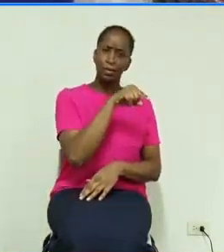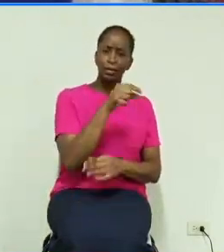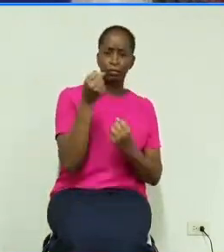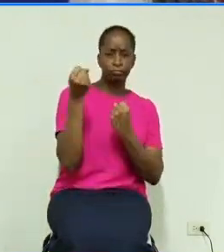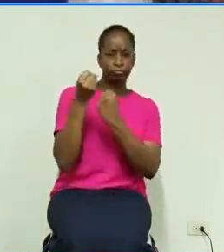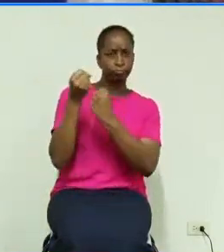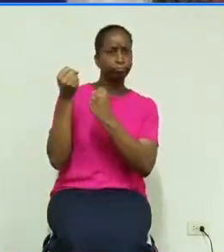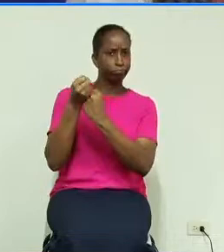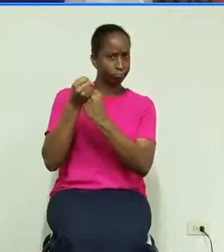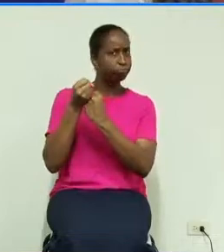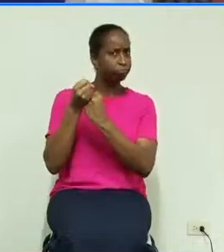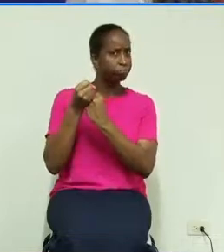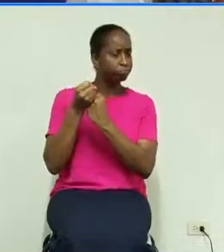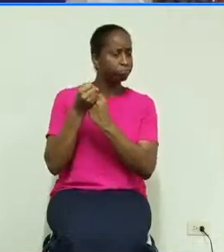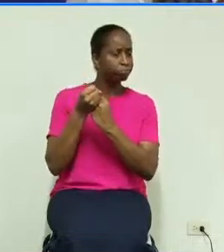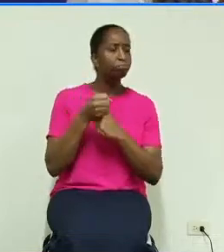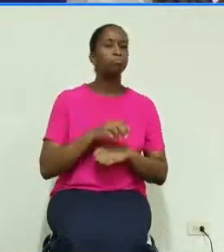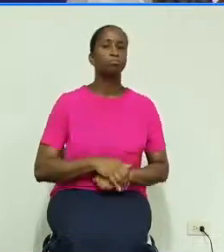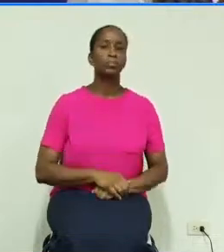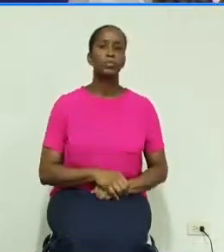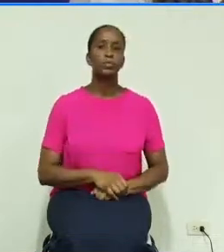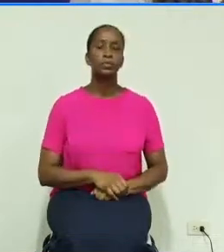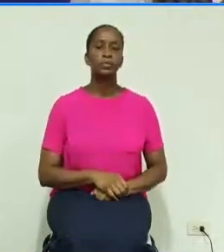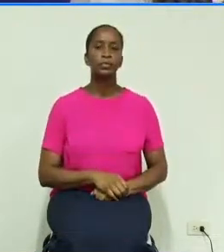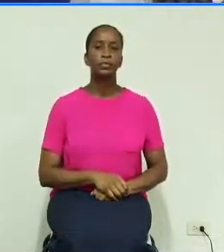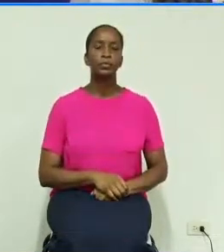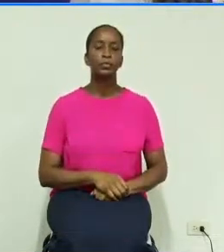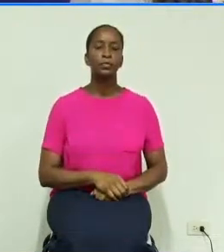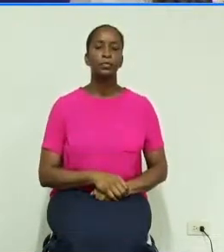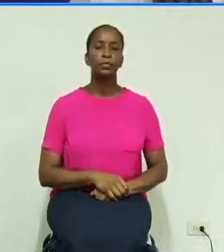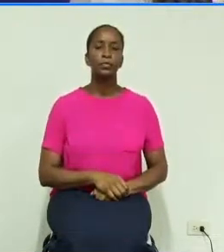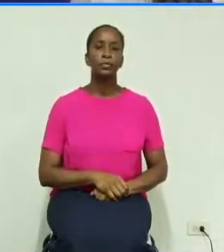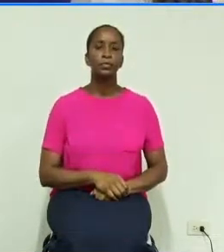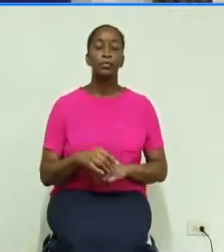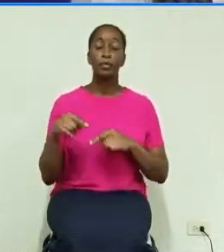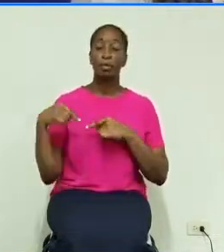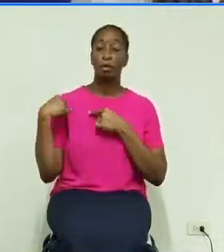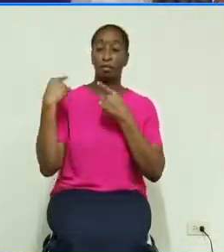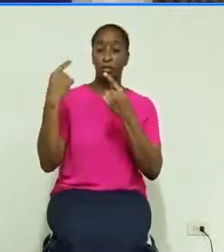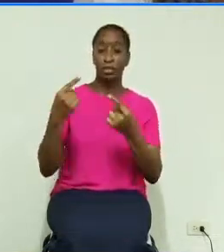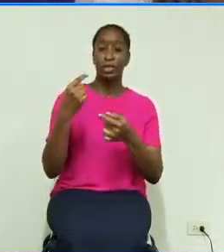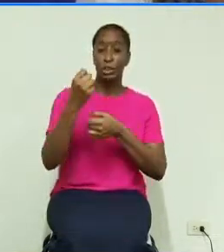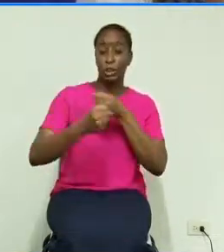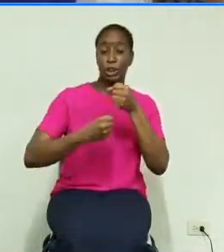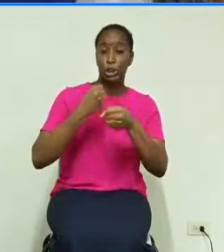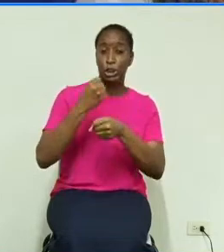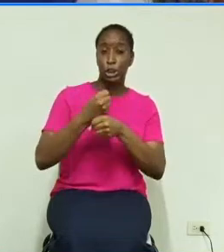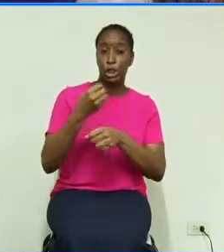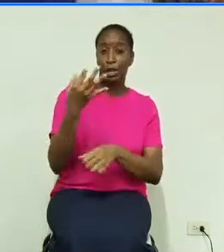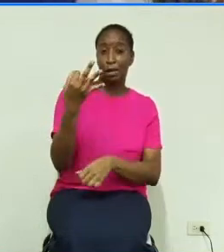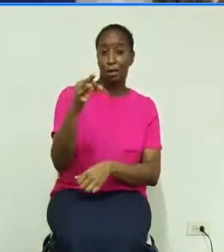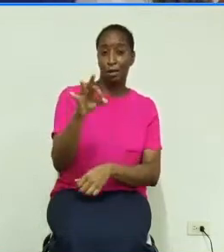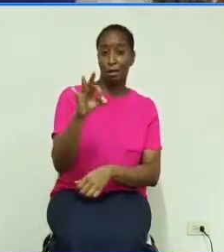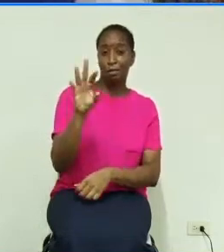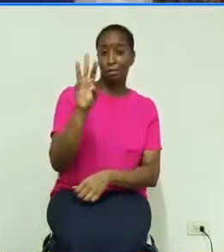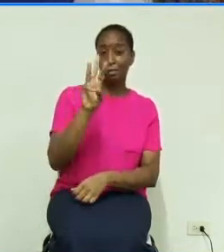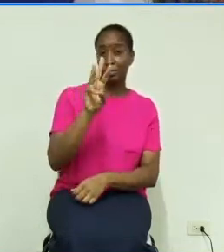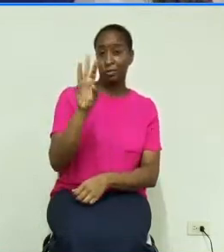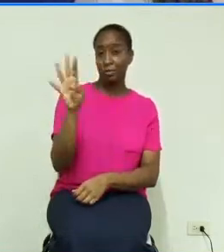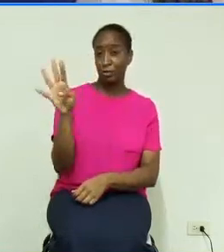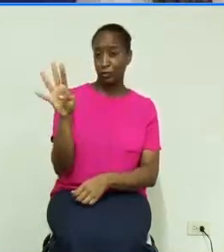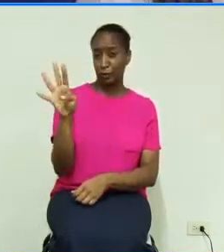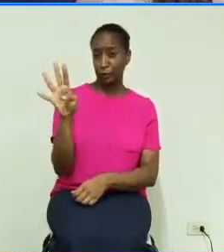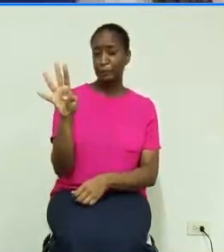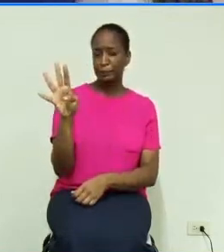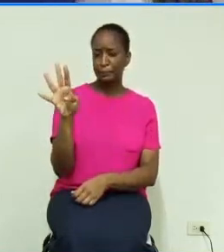Senate, so-called since 1964, persons who have specialized